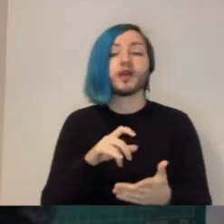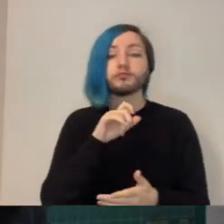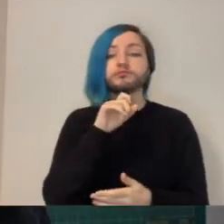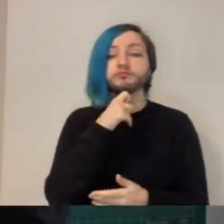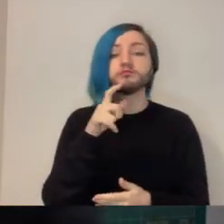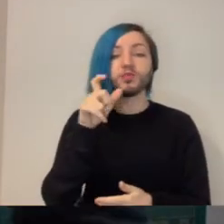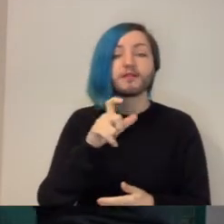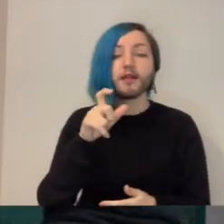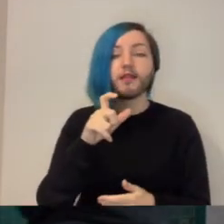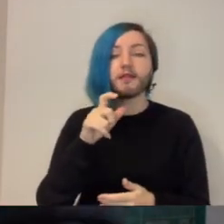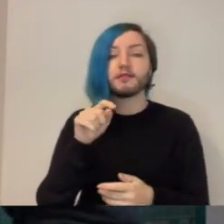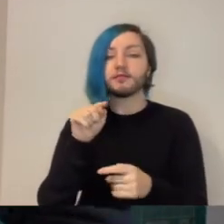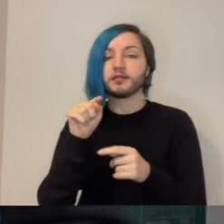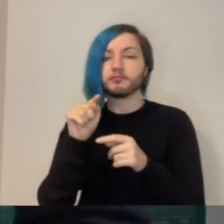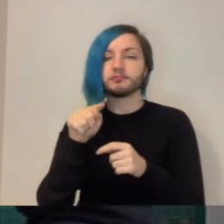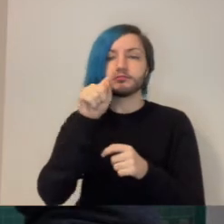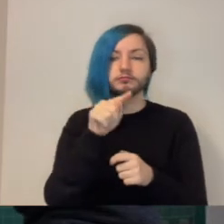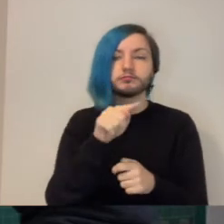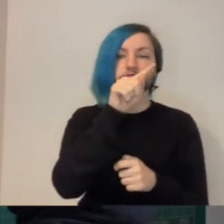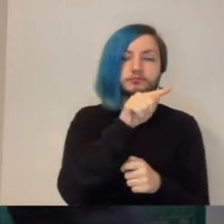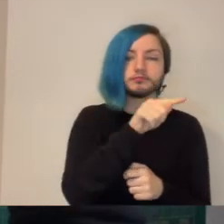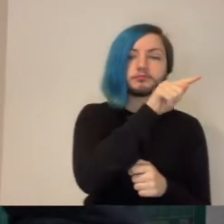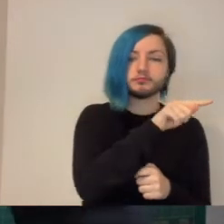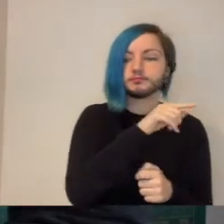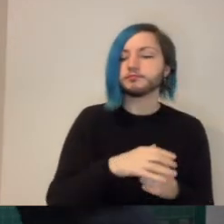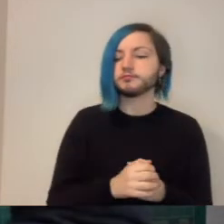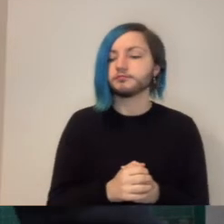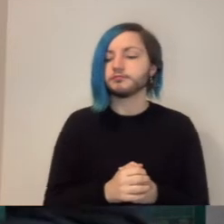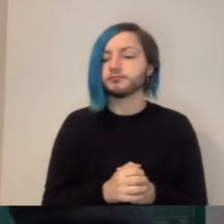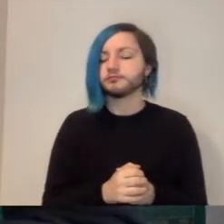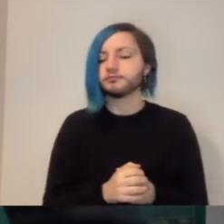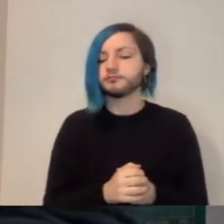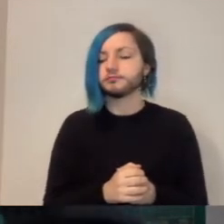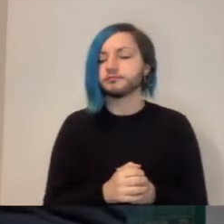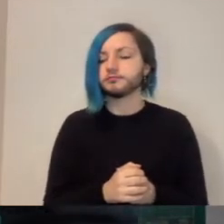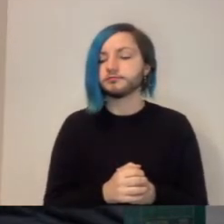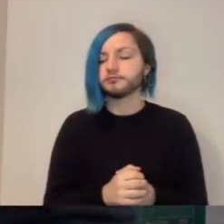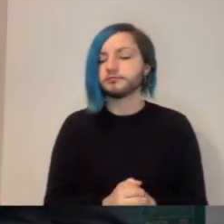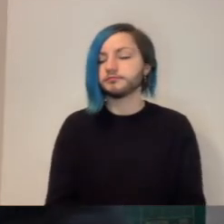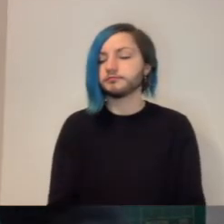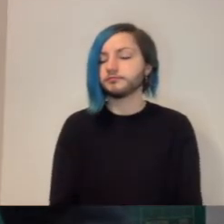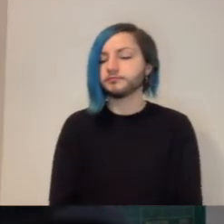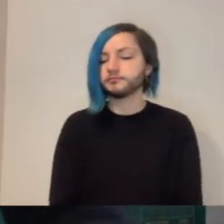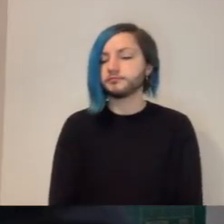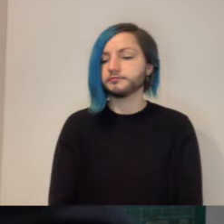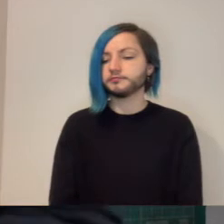And then I can begin to colour in my opposites, right? So I come in here.